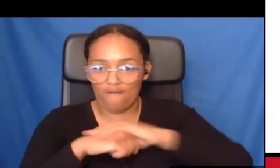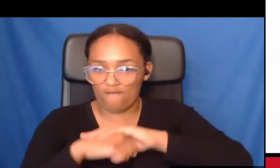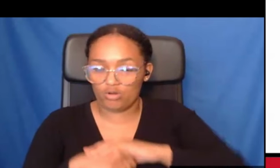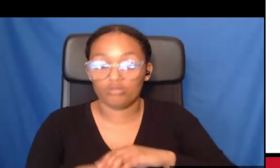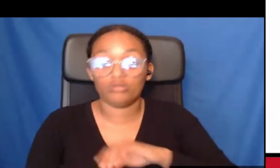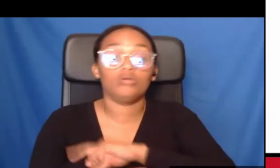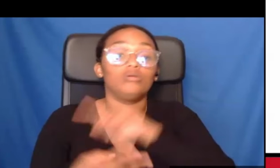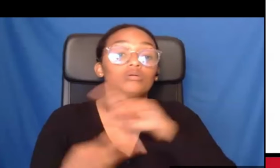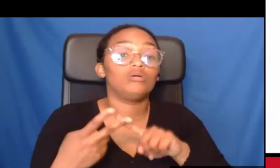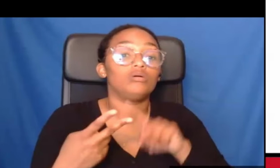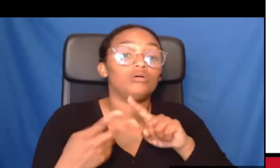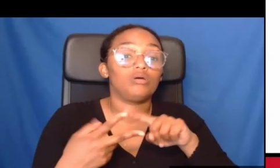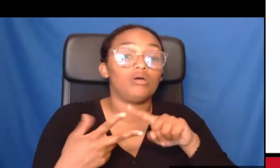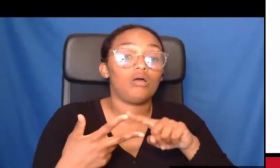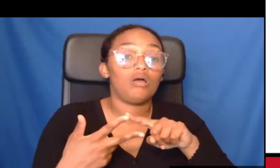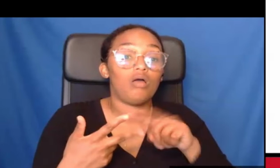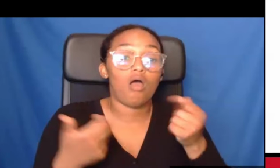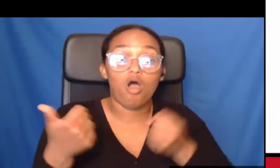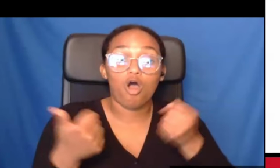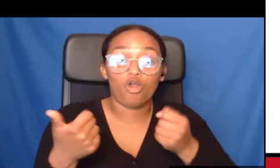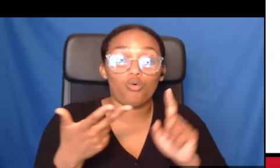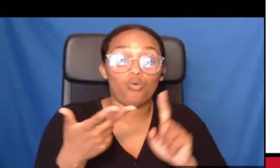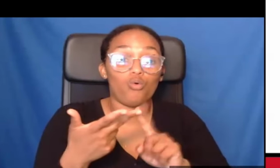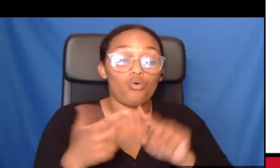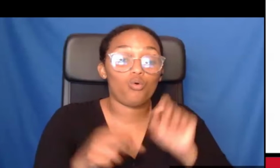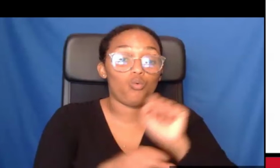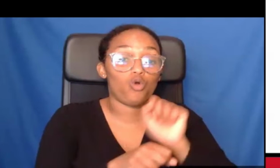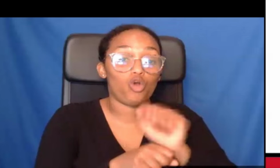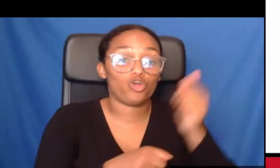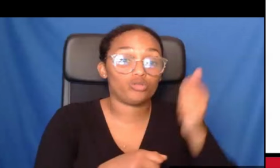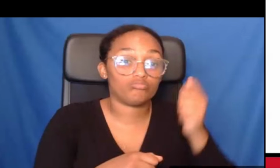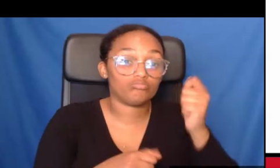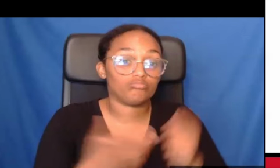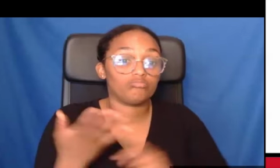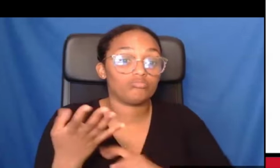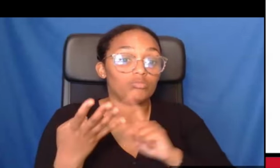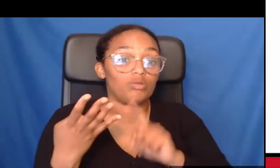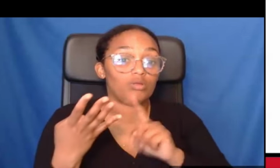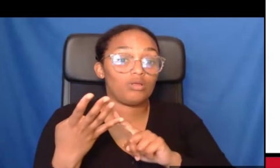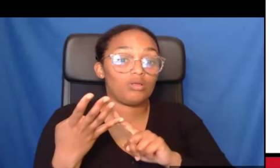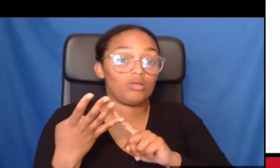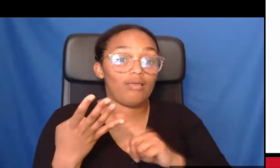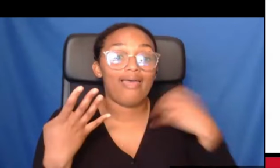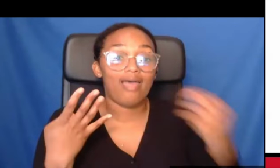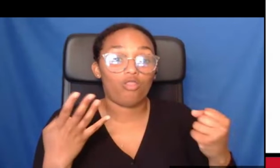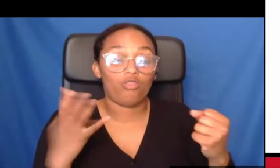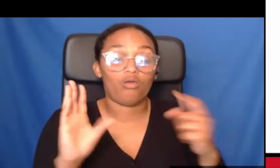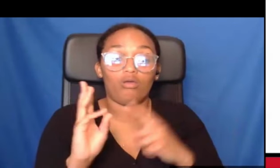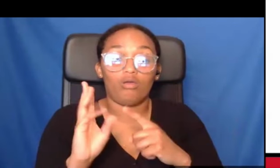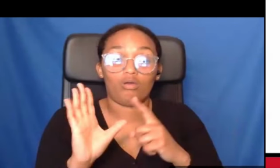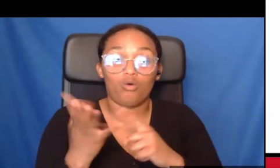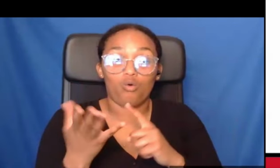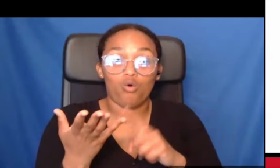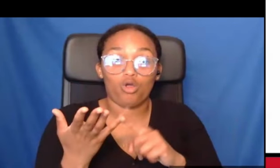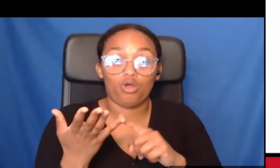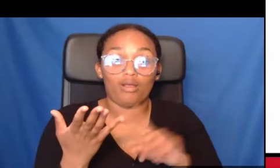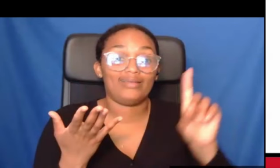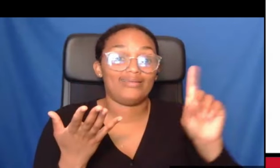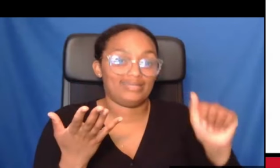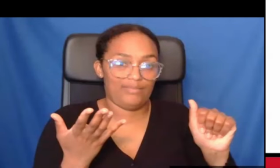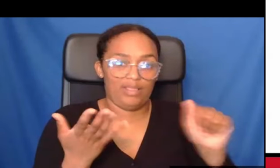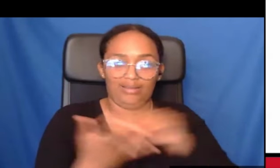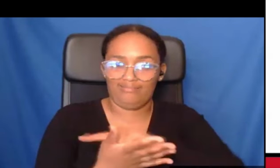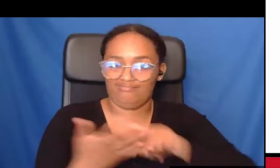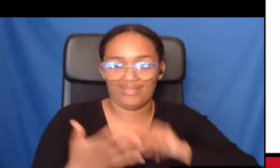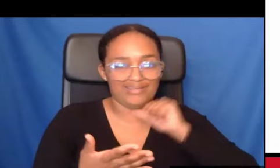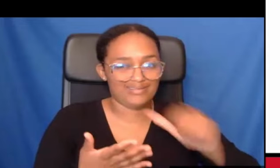insurance, workers' compensation, health or disability insurance, all which require separate policies to be purchased. So no auto